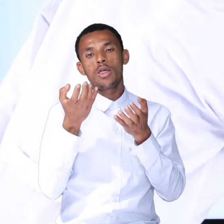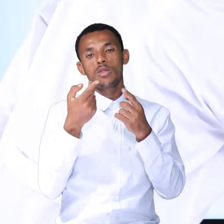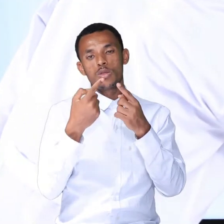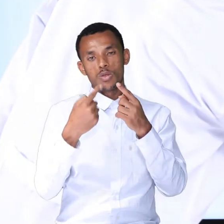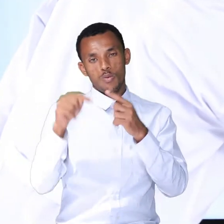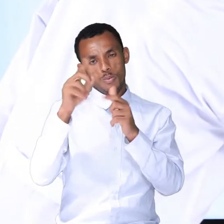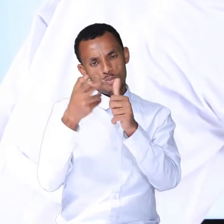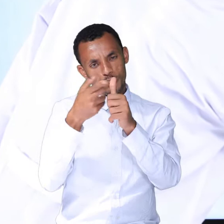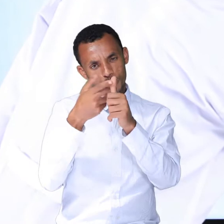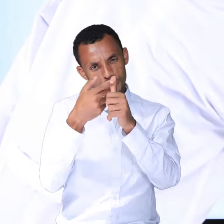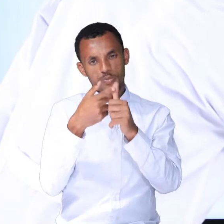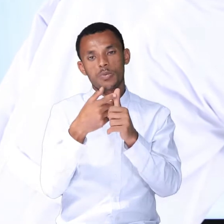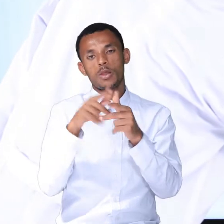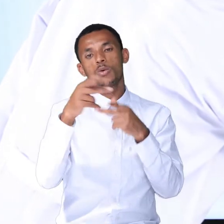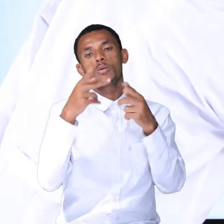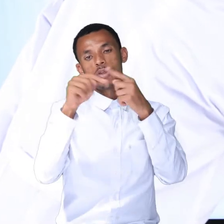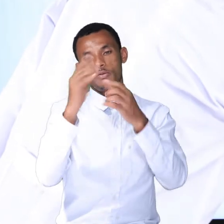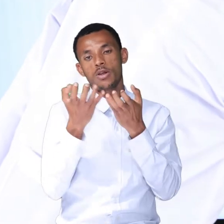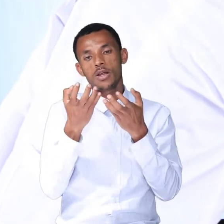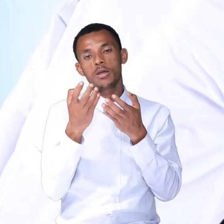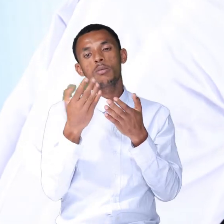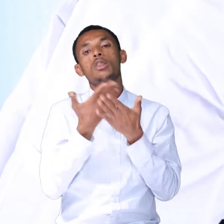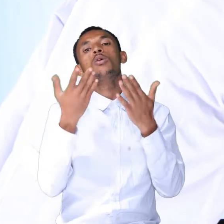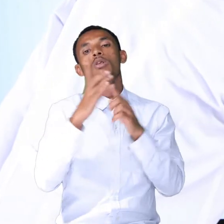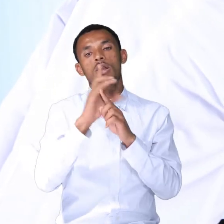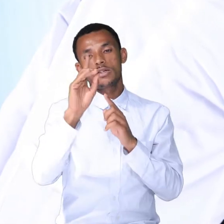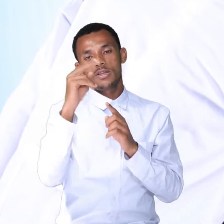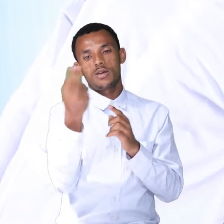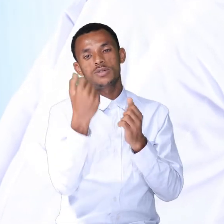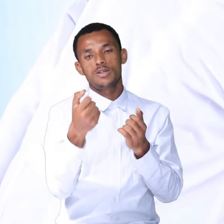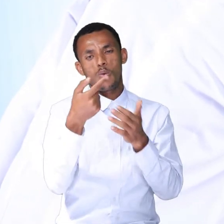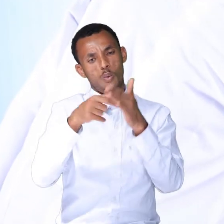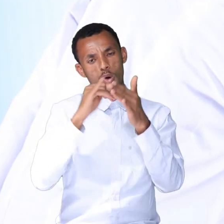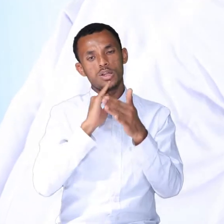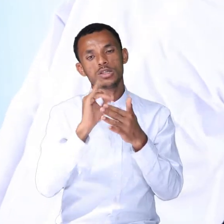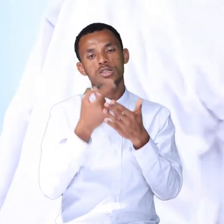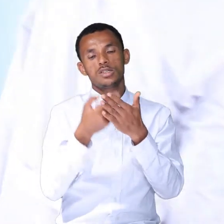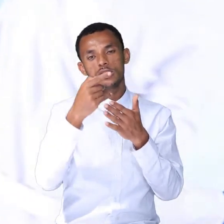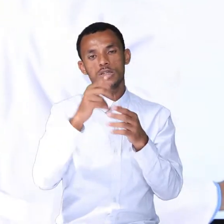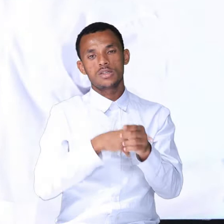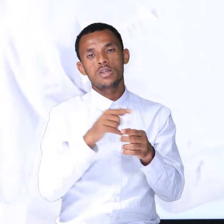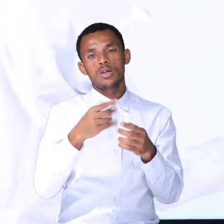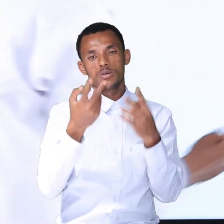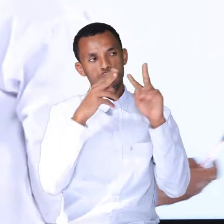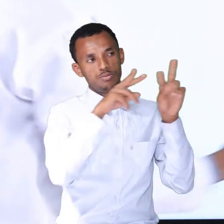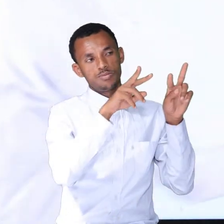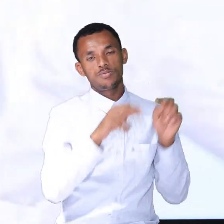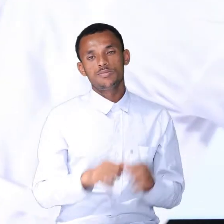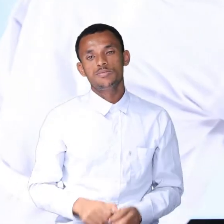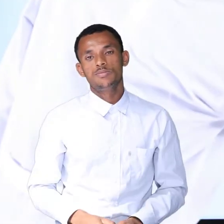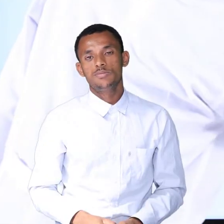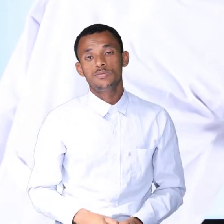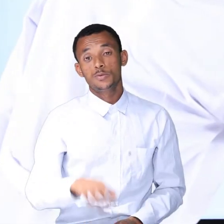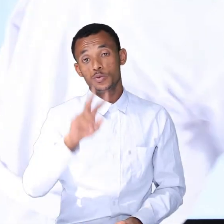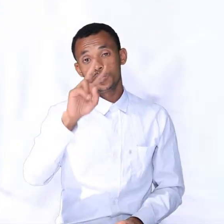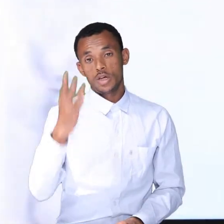the original point, you have this direction. So what is this distance? So what you are looking in this diagram,